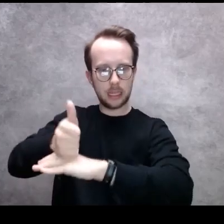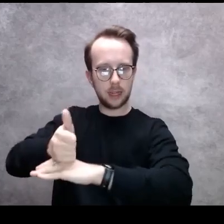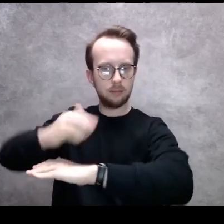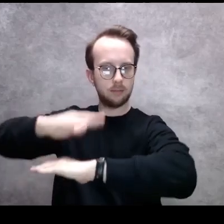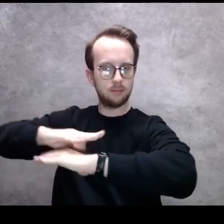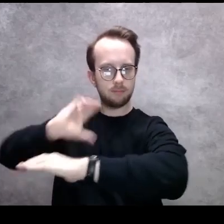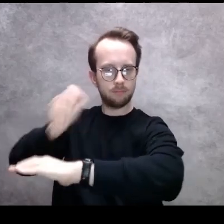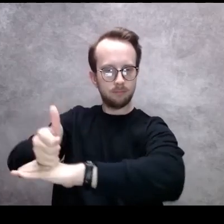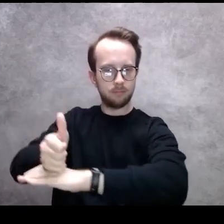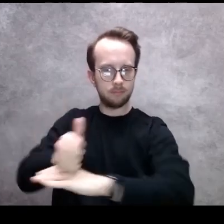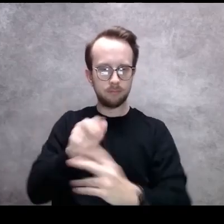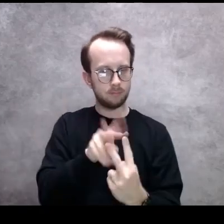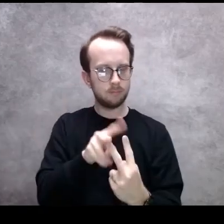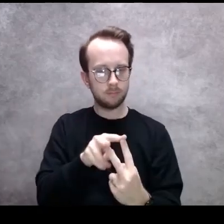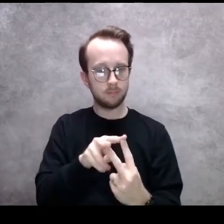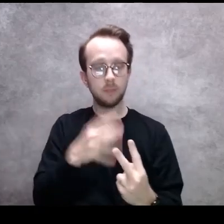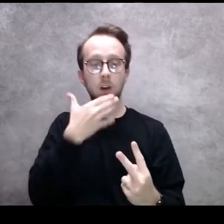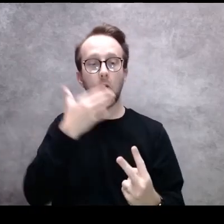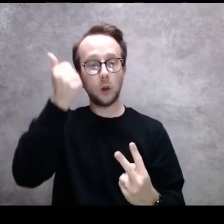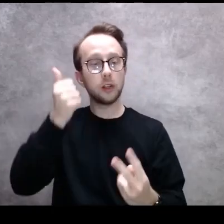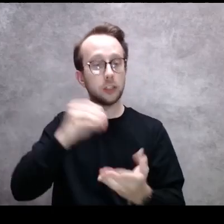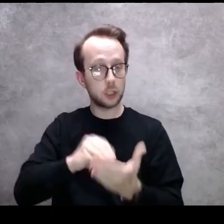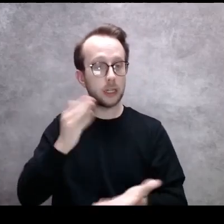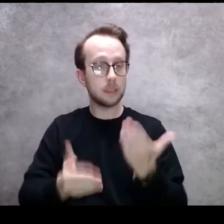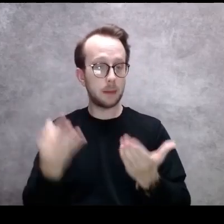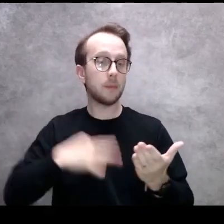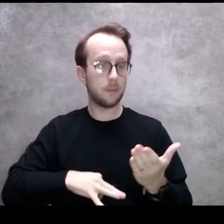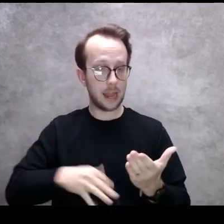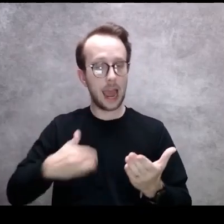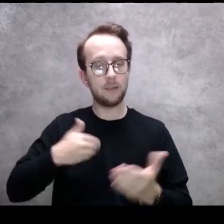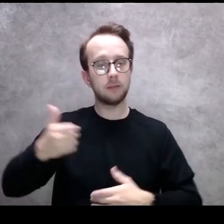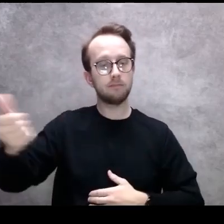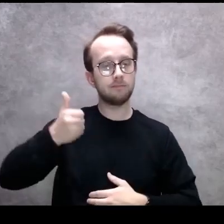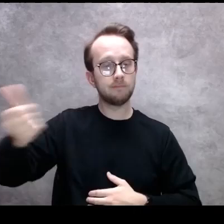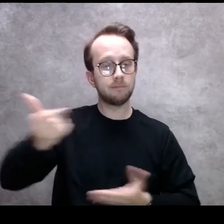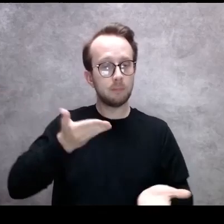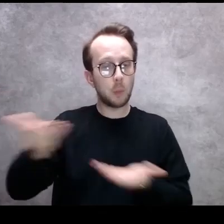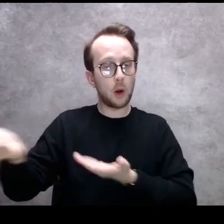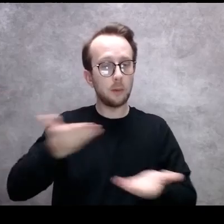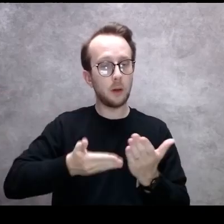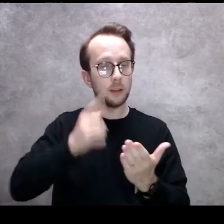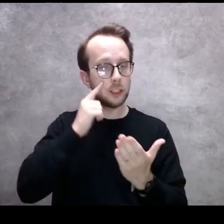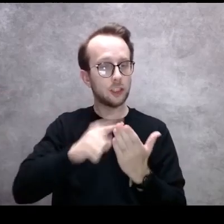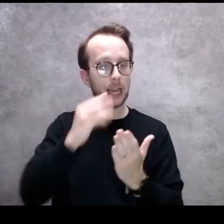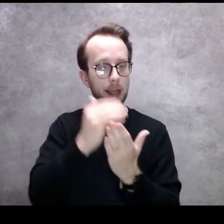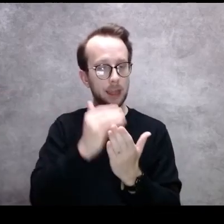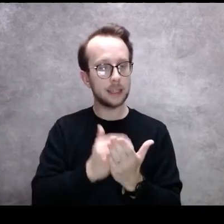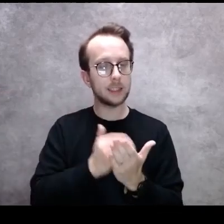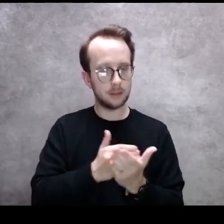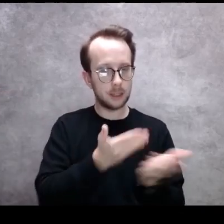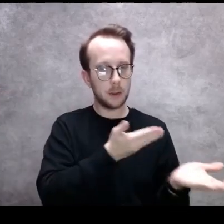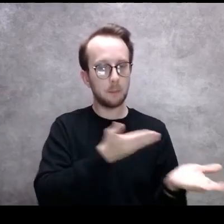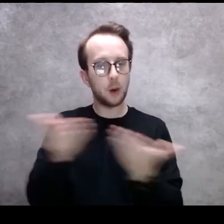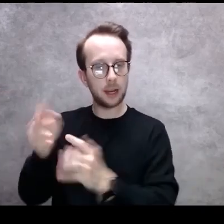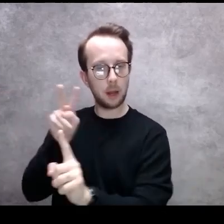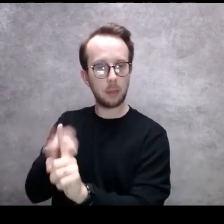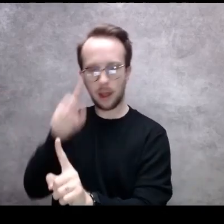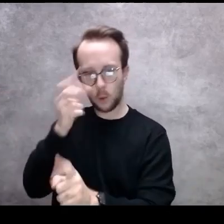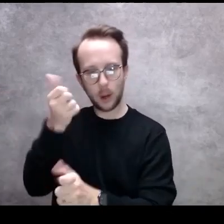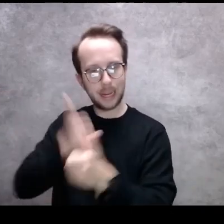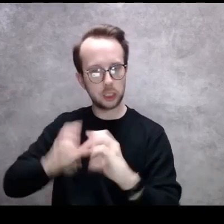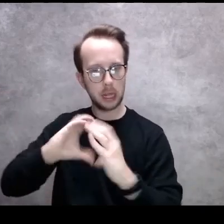Older students may benefit from having a portable checklist of directions that can be taken to and generalized in each classroom that